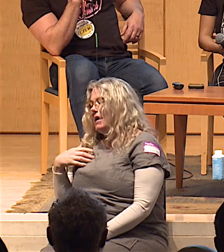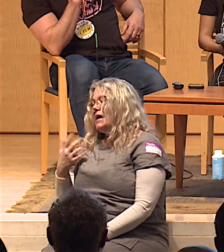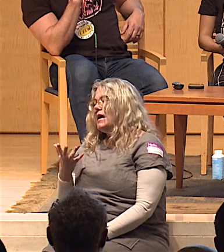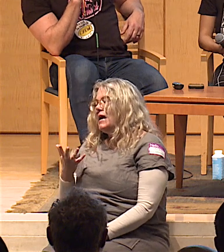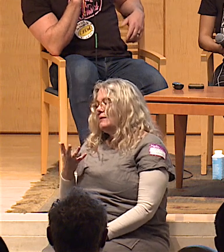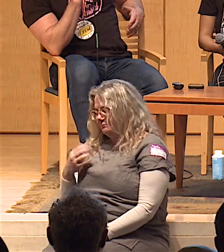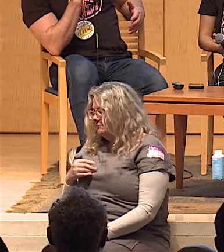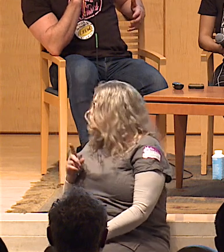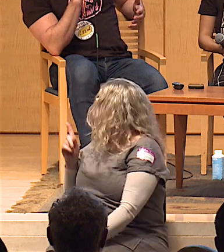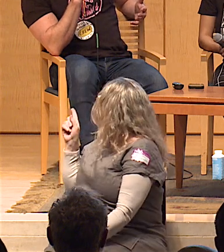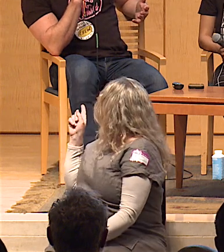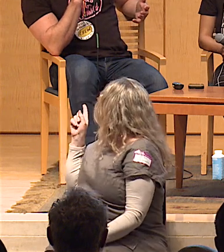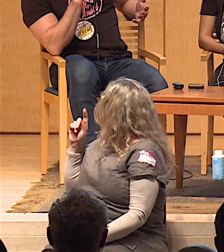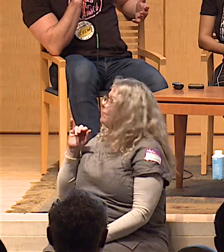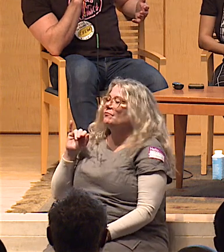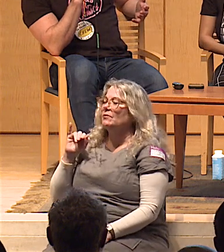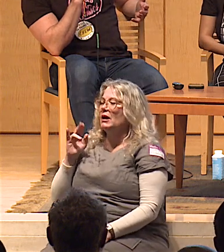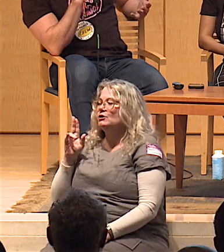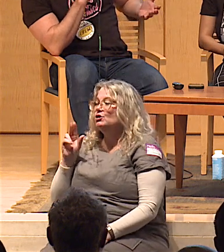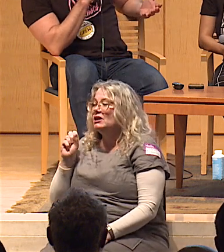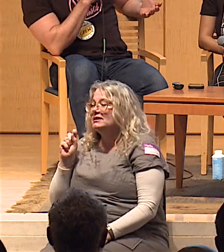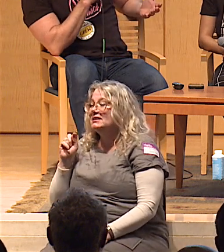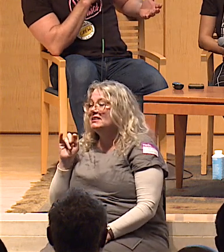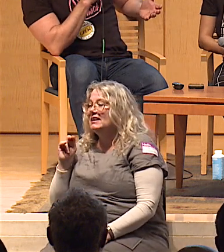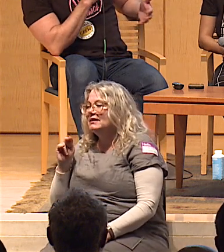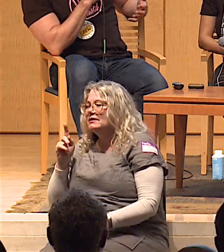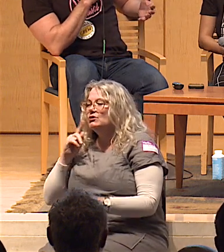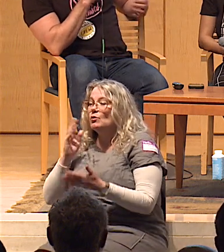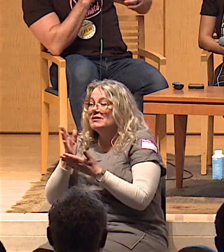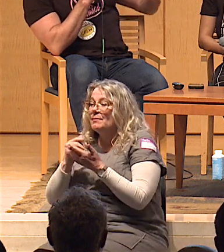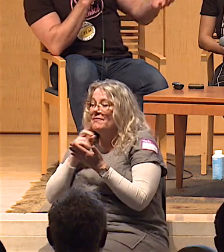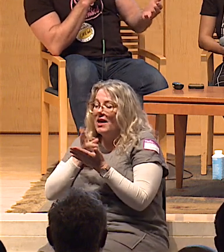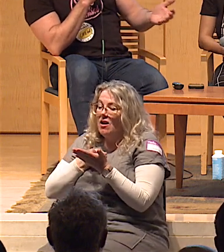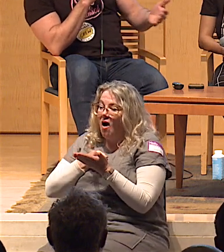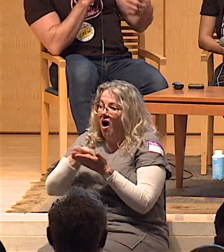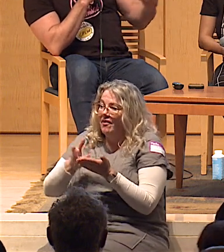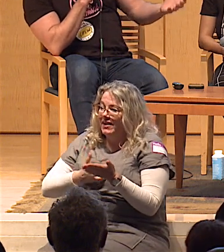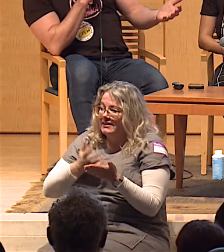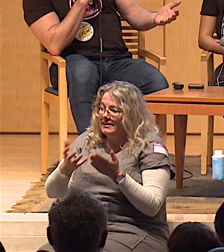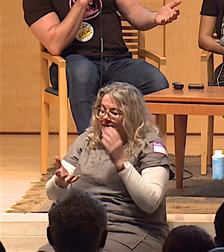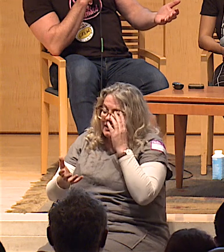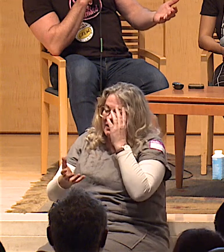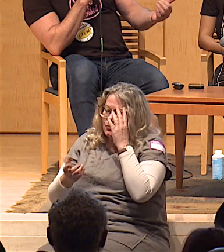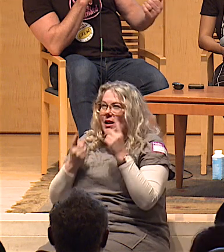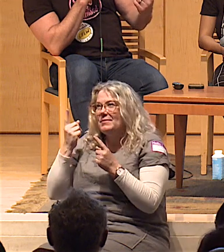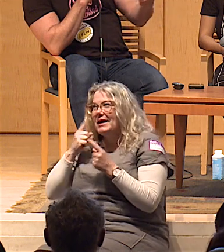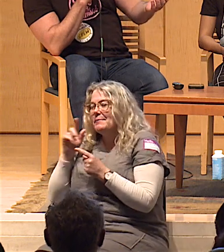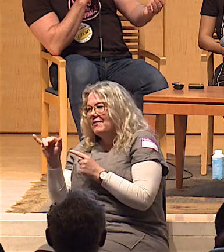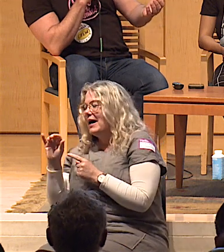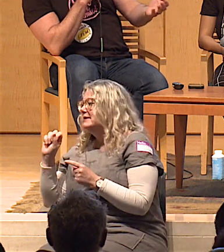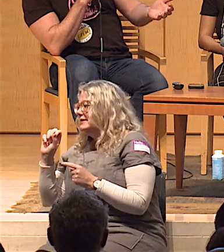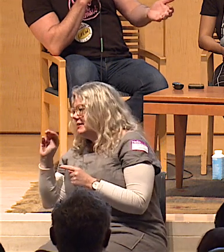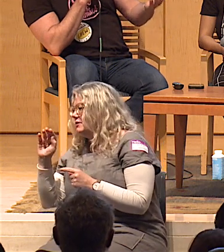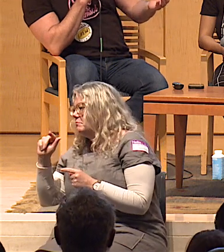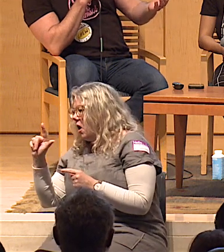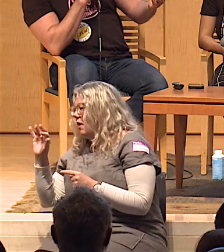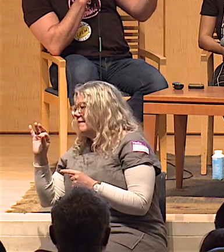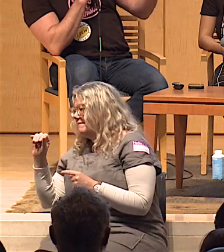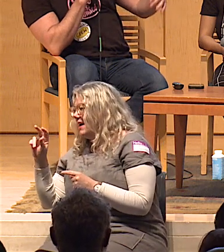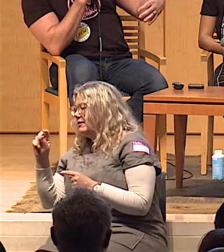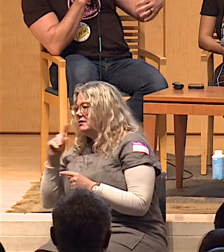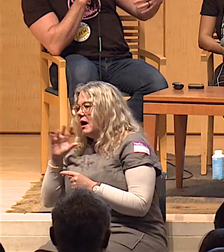but I think also maybe the authenticity is something that can draw one. I mean, again, thinking about Small Favors, like I'm drawn to the authenticity